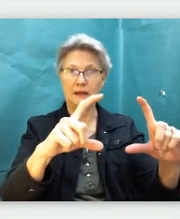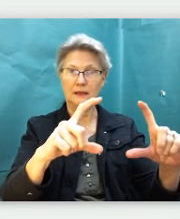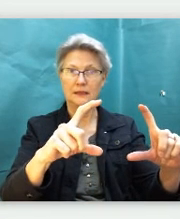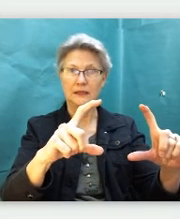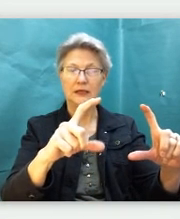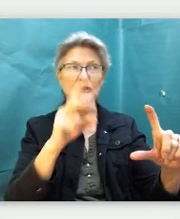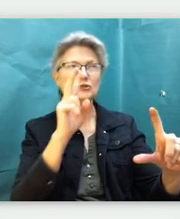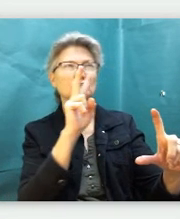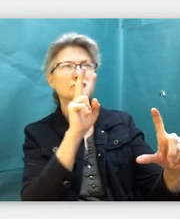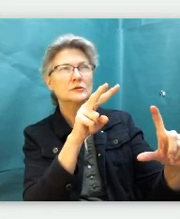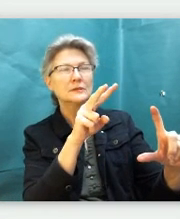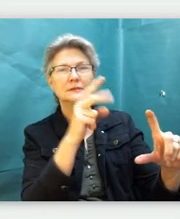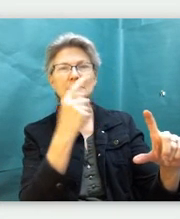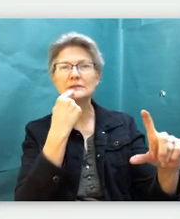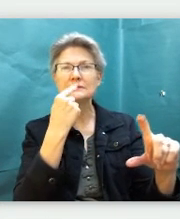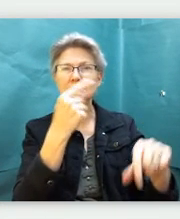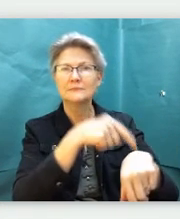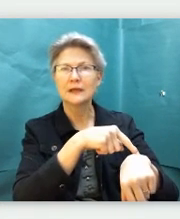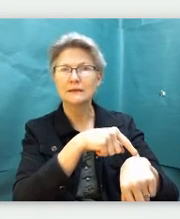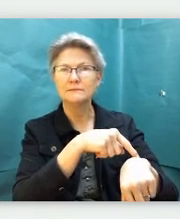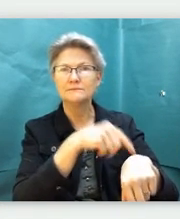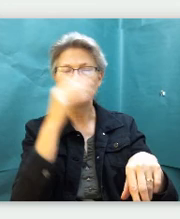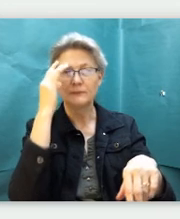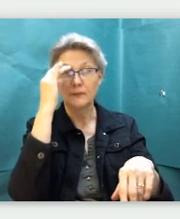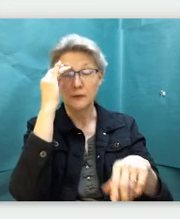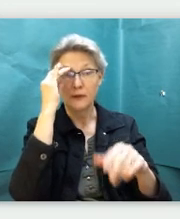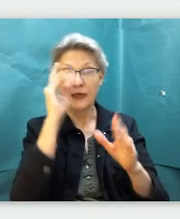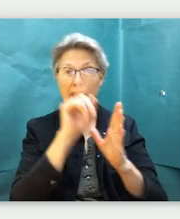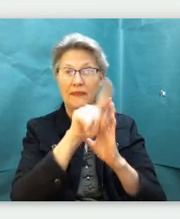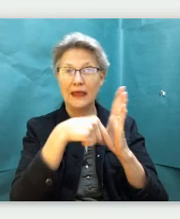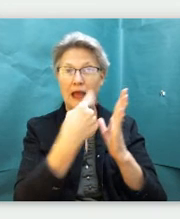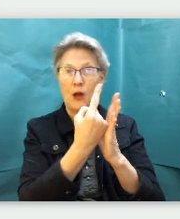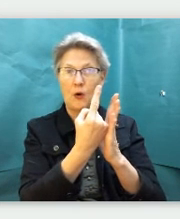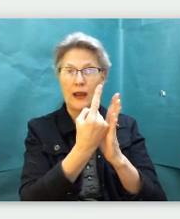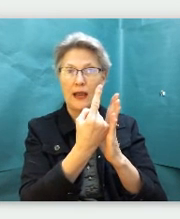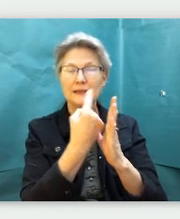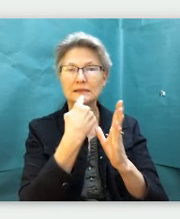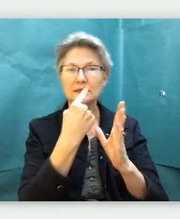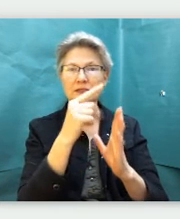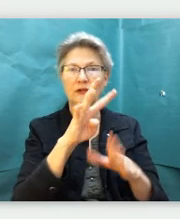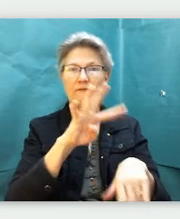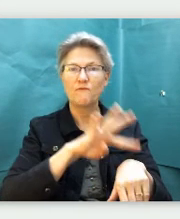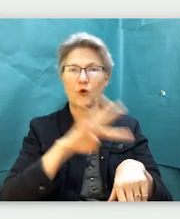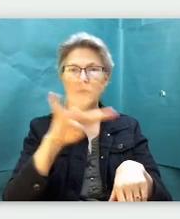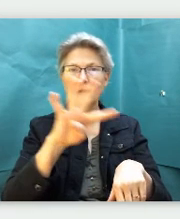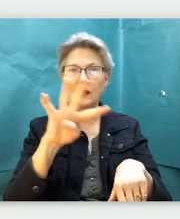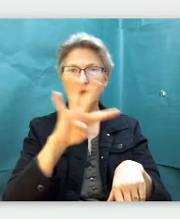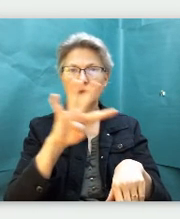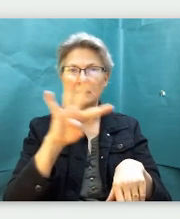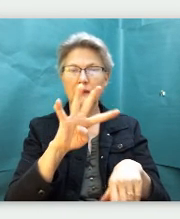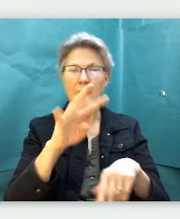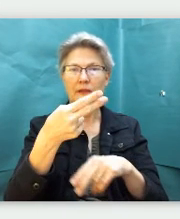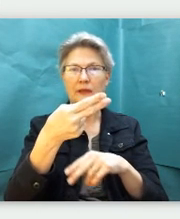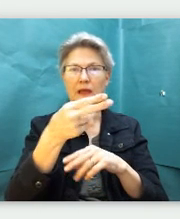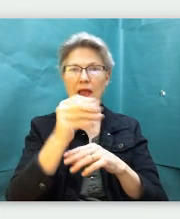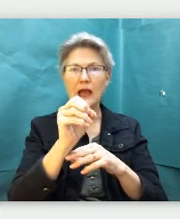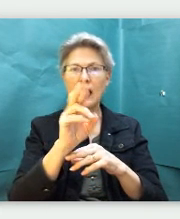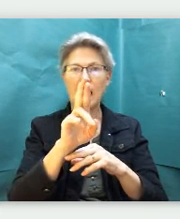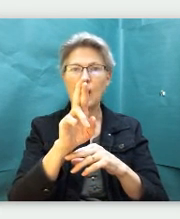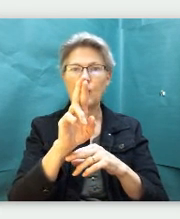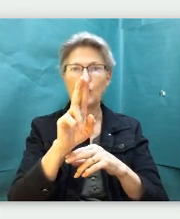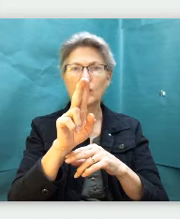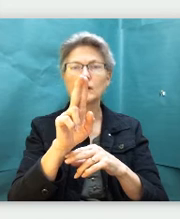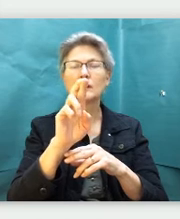The hour hand tells us that's right, 4 o'clock. Let's write that. 4